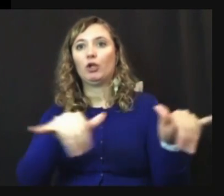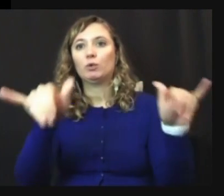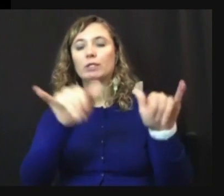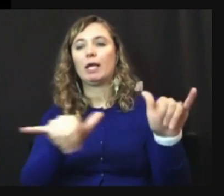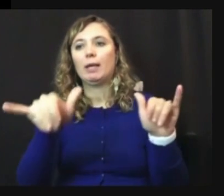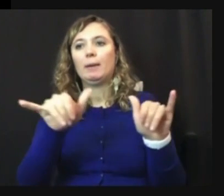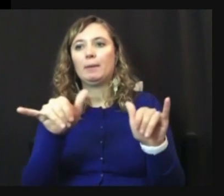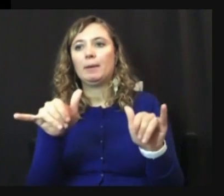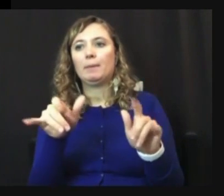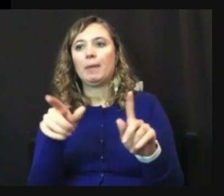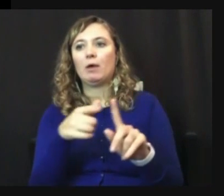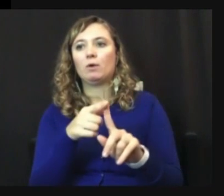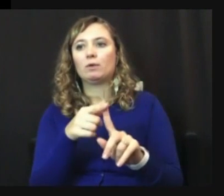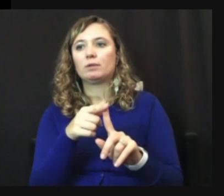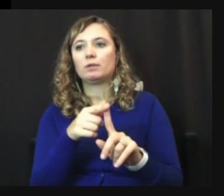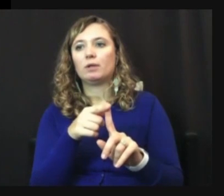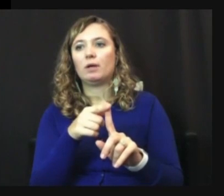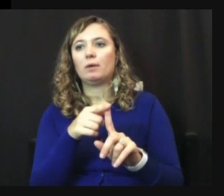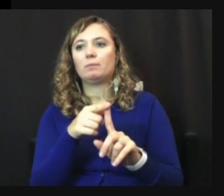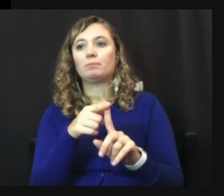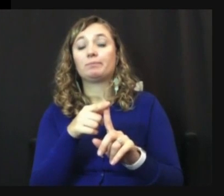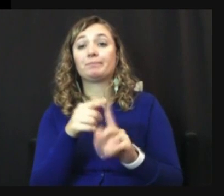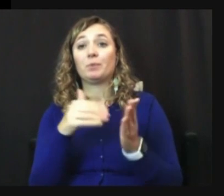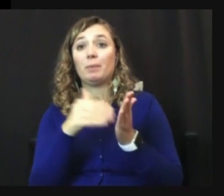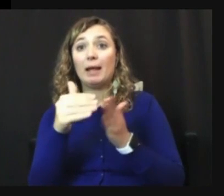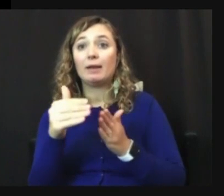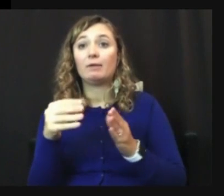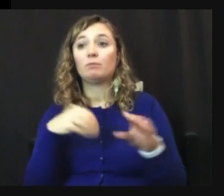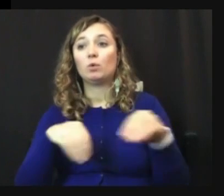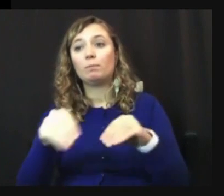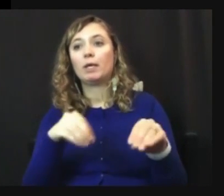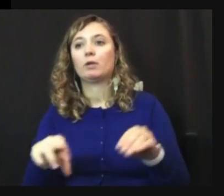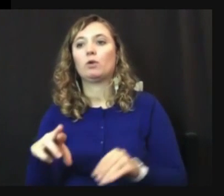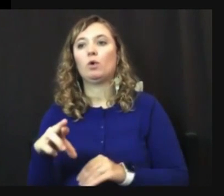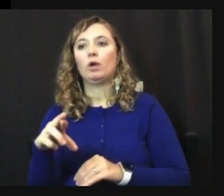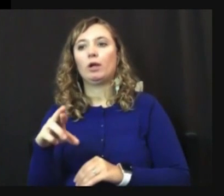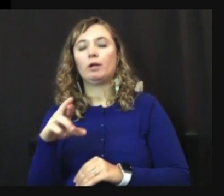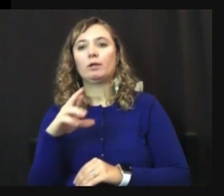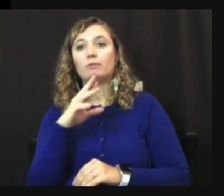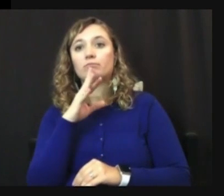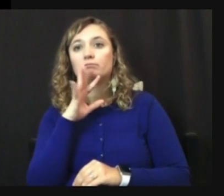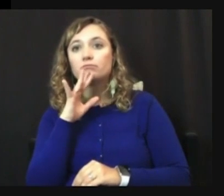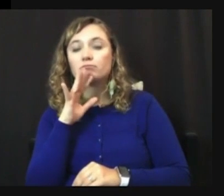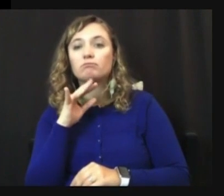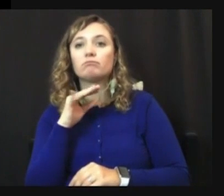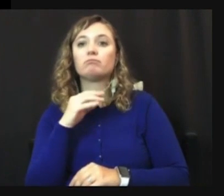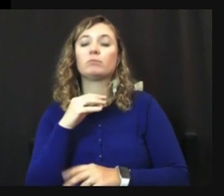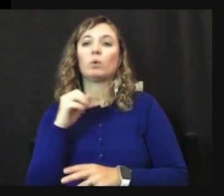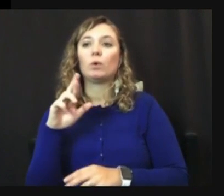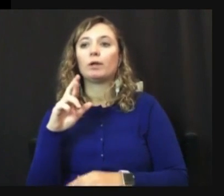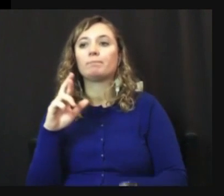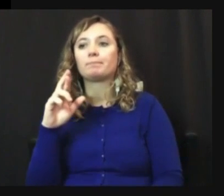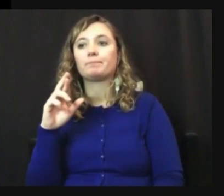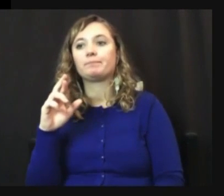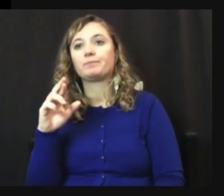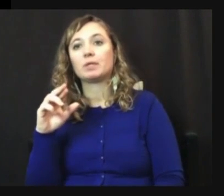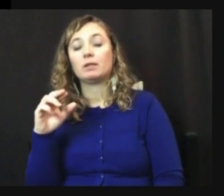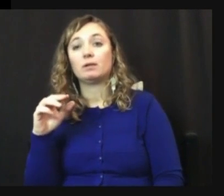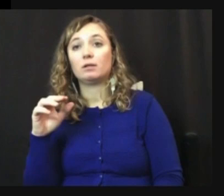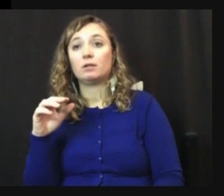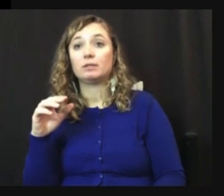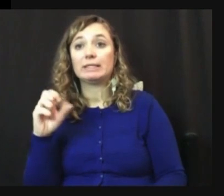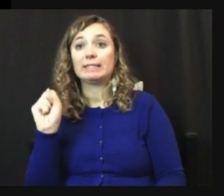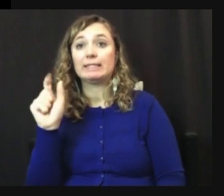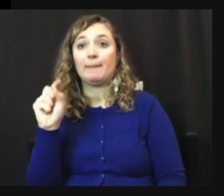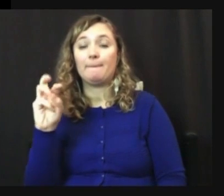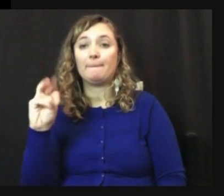our stimming. This is going to be regulating our emotions. This is going to be regulating our sensory information that we have already here. We have this understanding